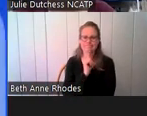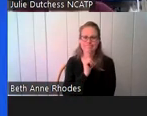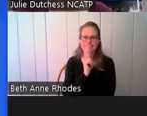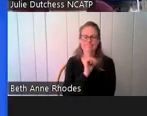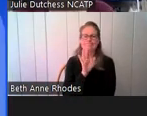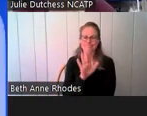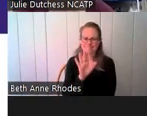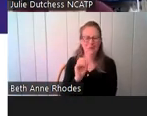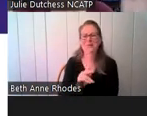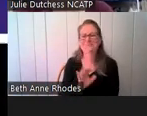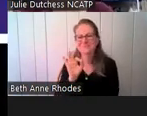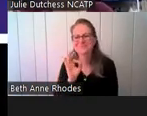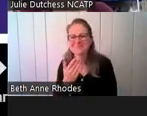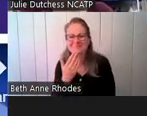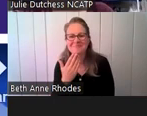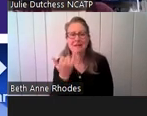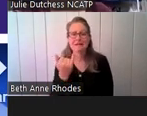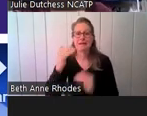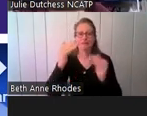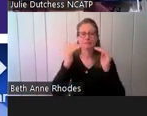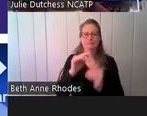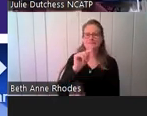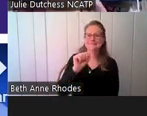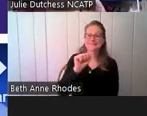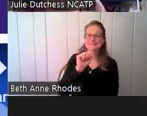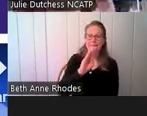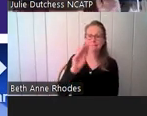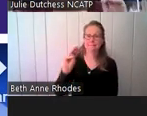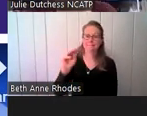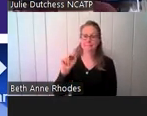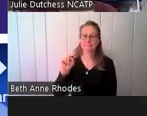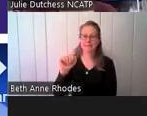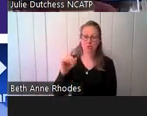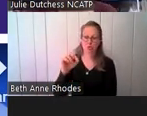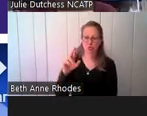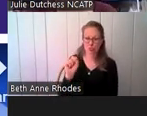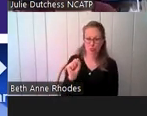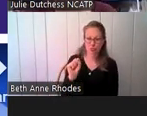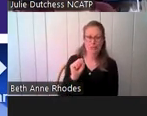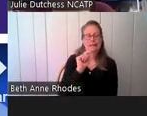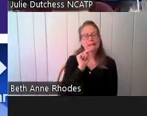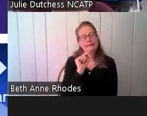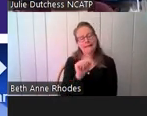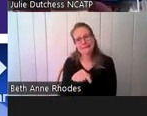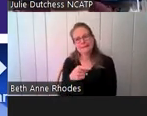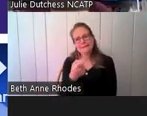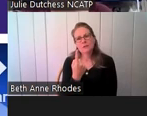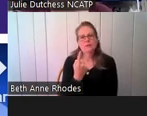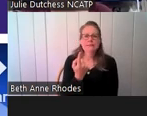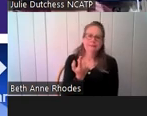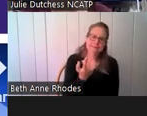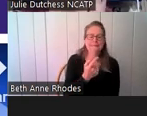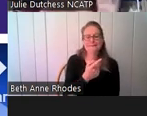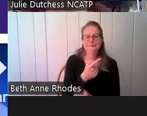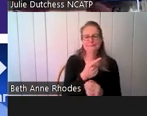Okay. There we go. Okay. So tab managers. Okay. So this one is technically an extension.